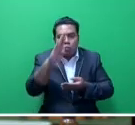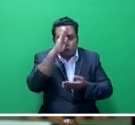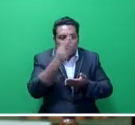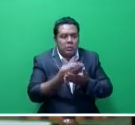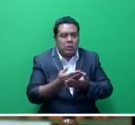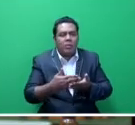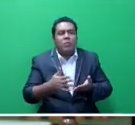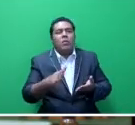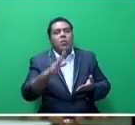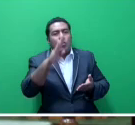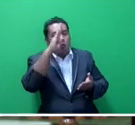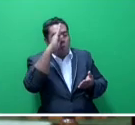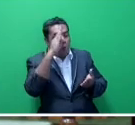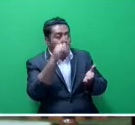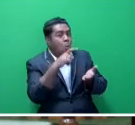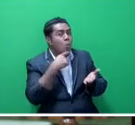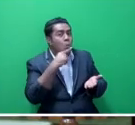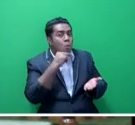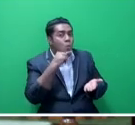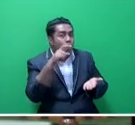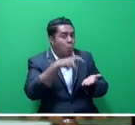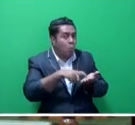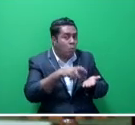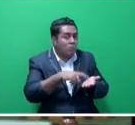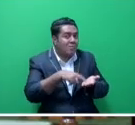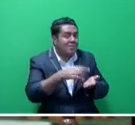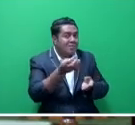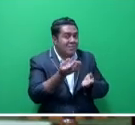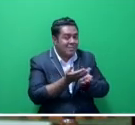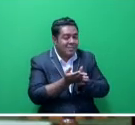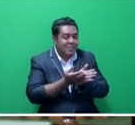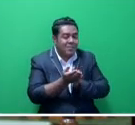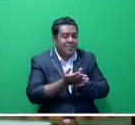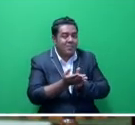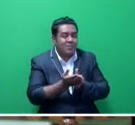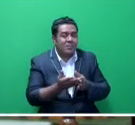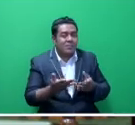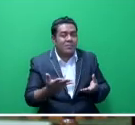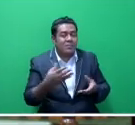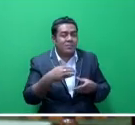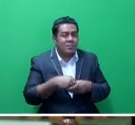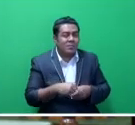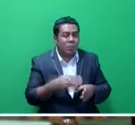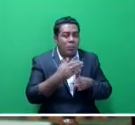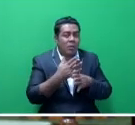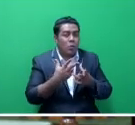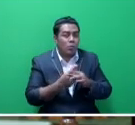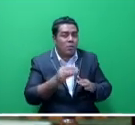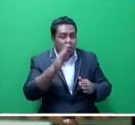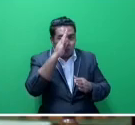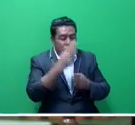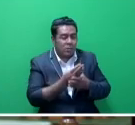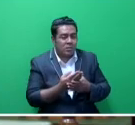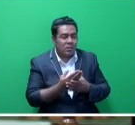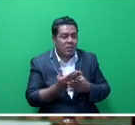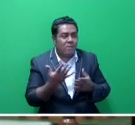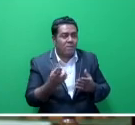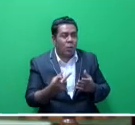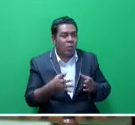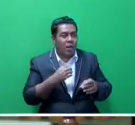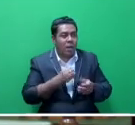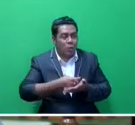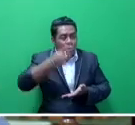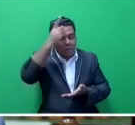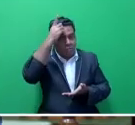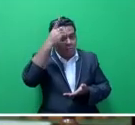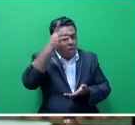Service has been provided an operating grant of $1.5 million to fulfill its mission of working with students towards their education, not against